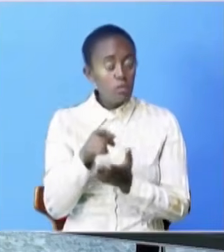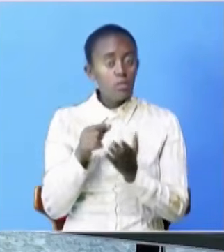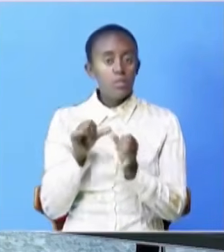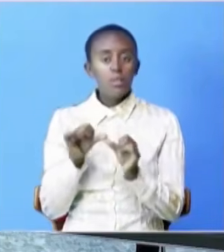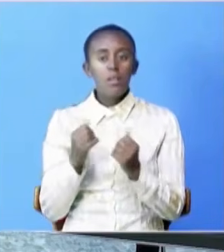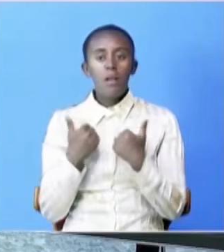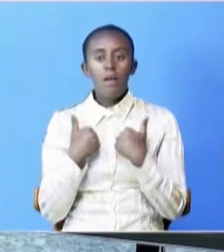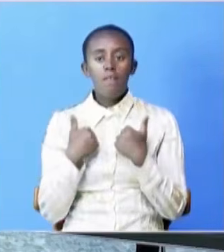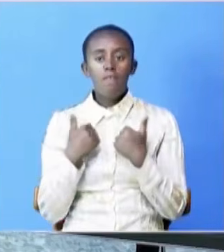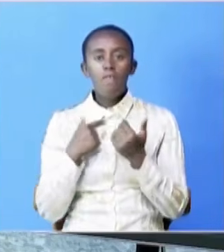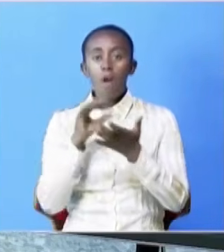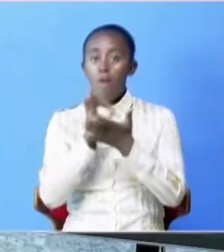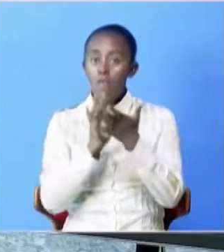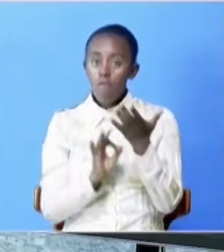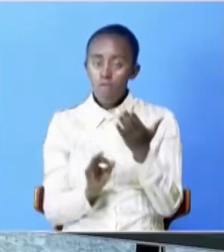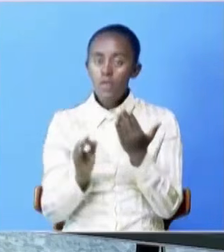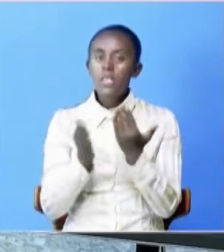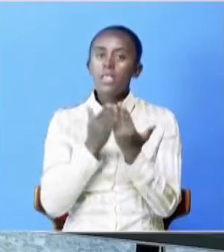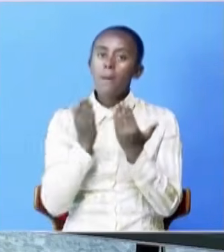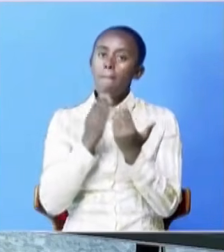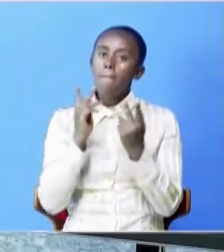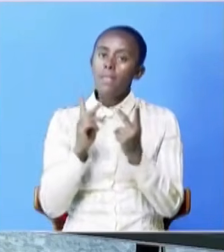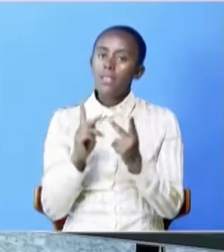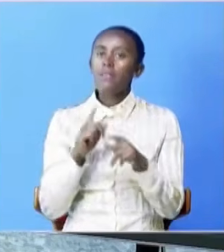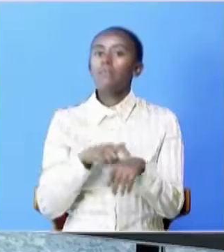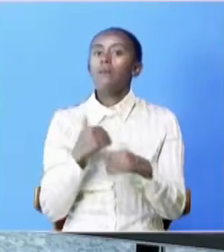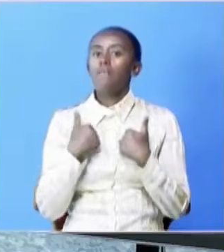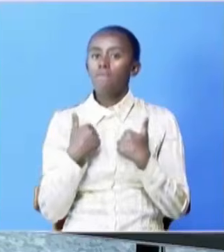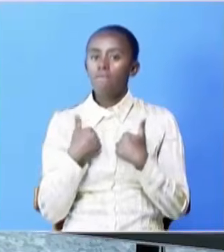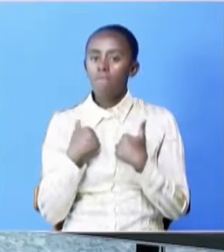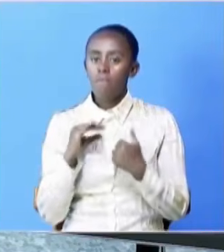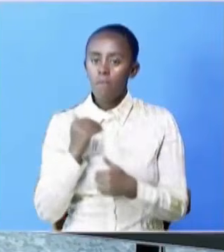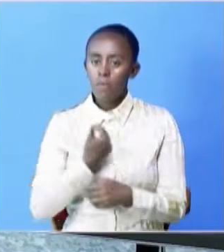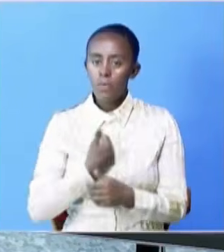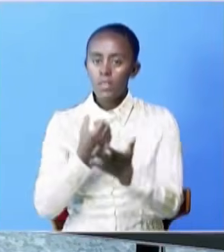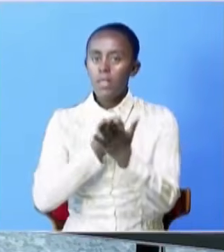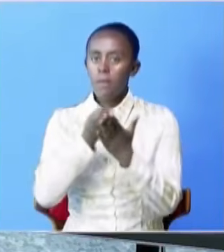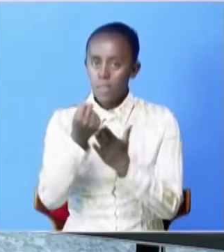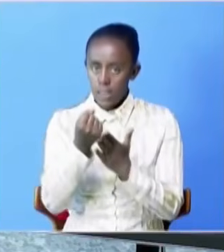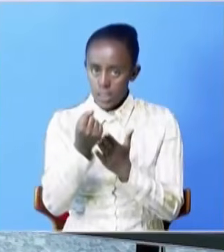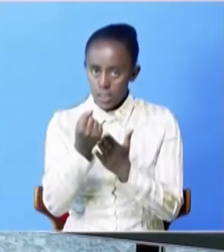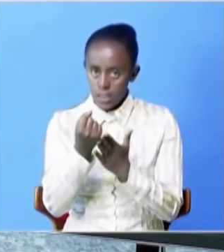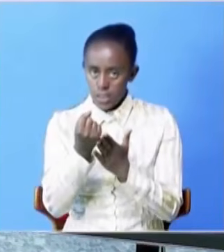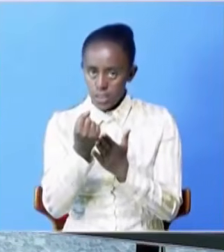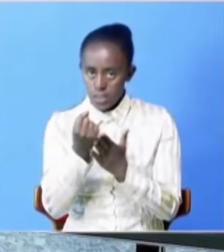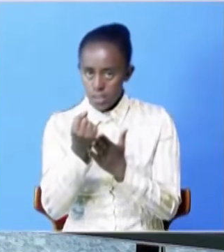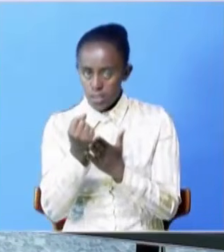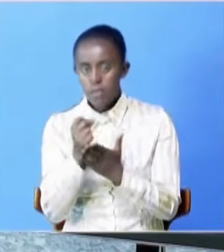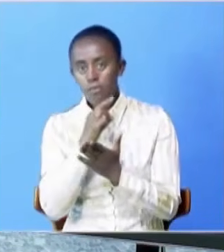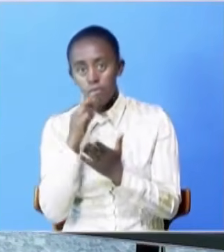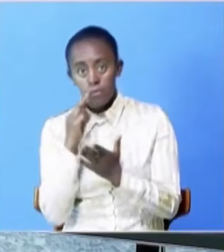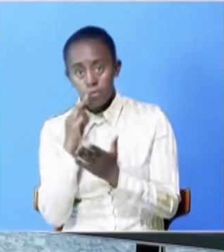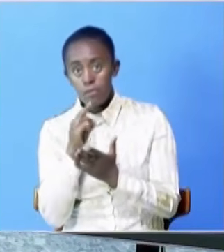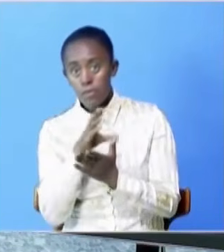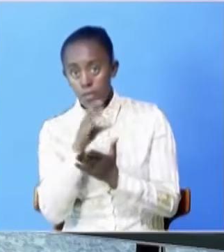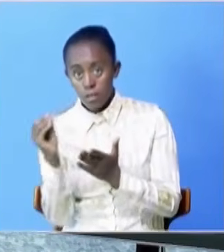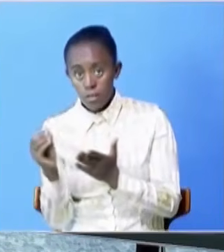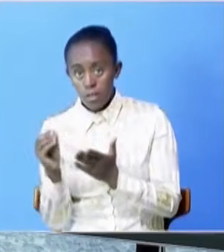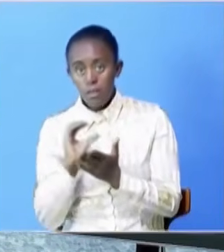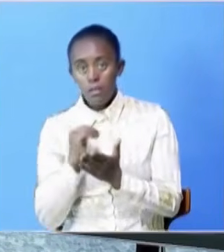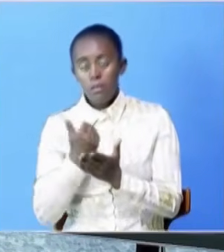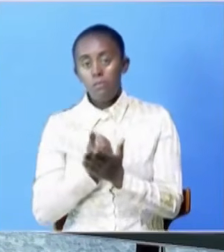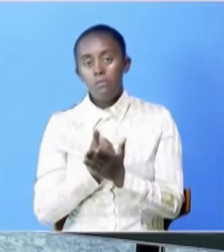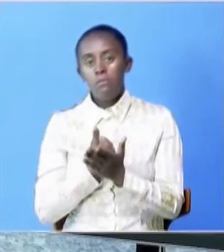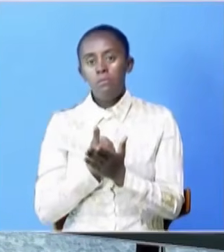have the form of the simple present. We have our subject, and we have our verb, and we have our